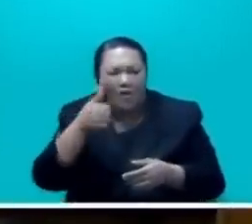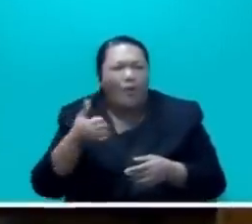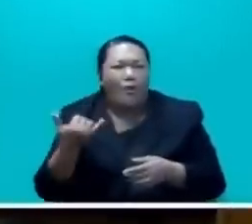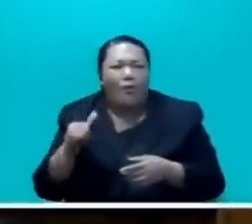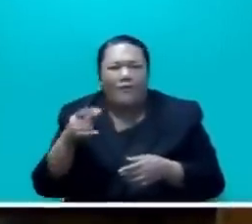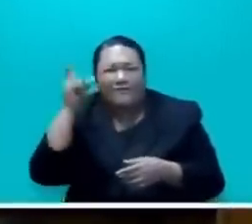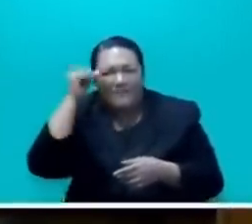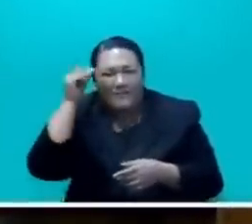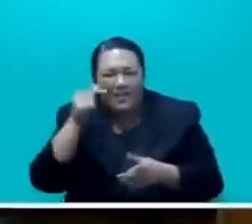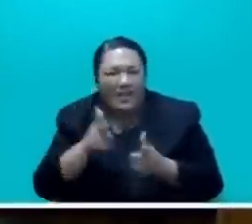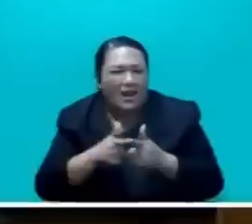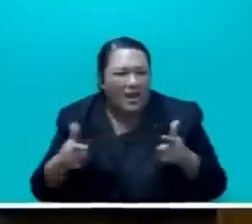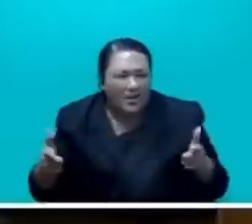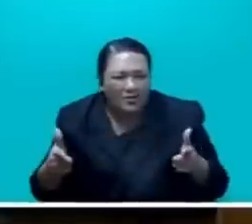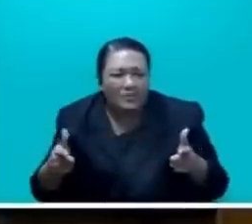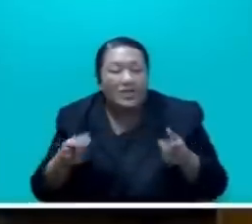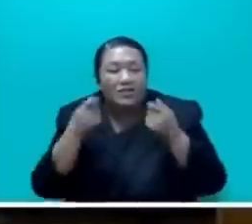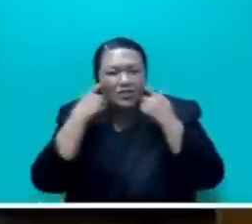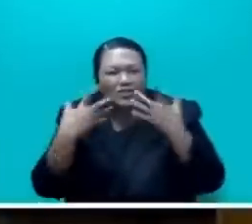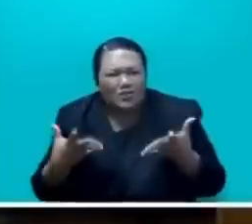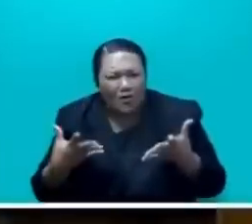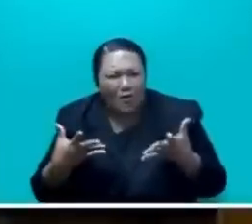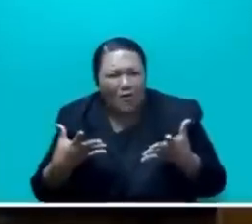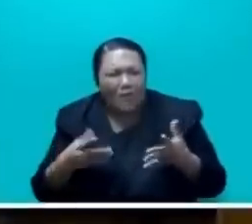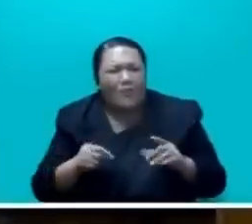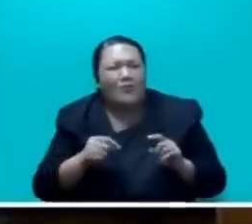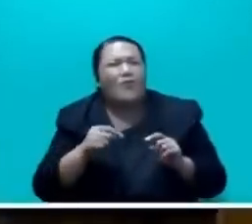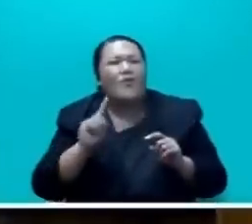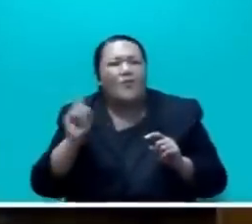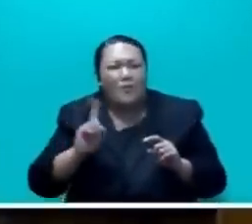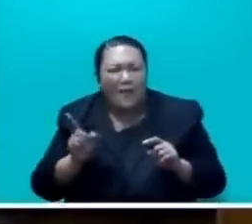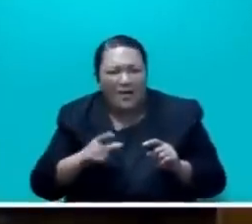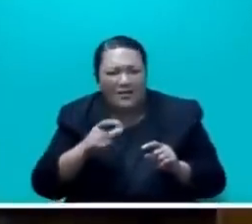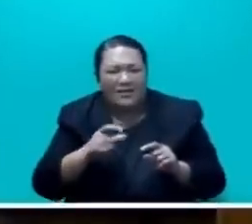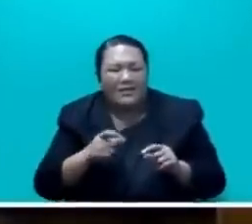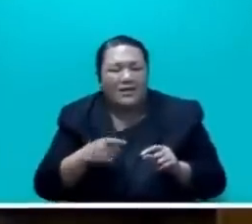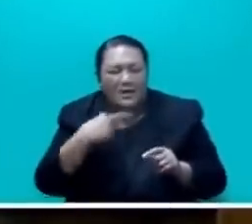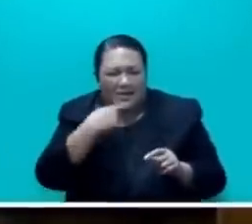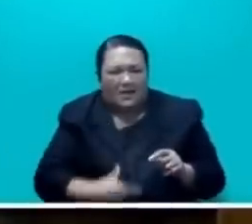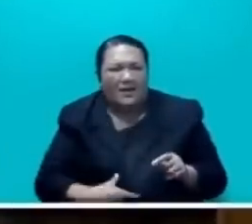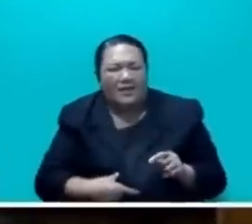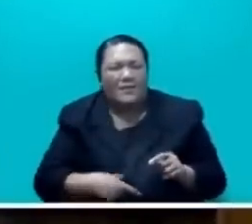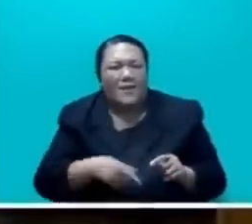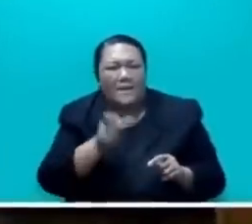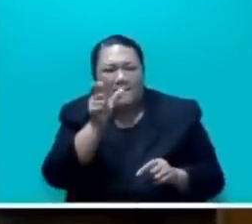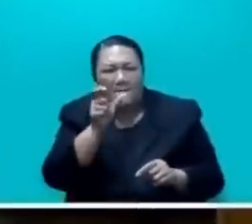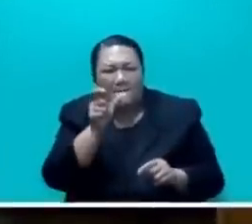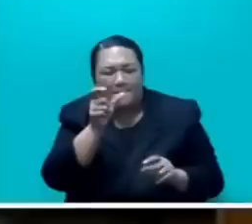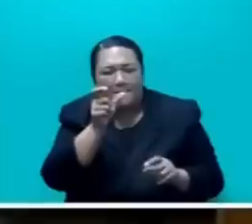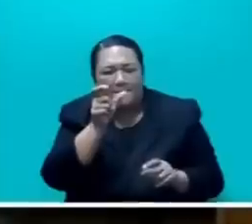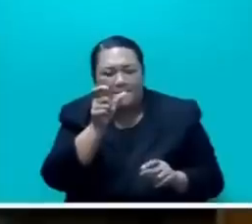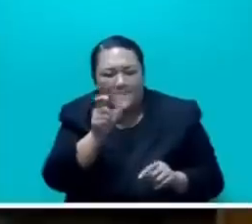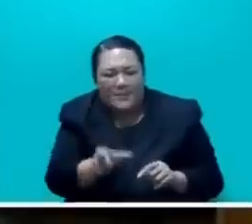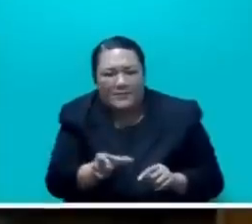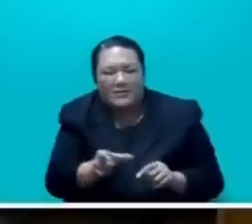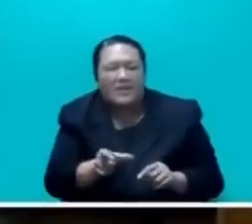demonstrate, they are the heart, they are the essence of the character of a person and a people.